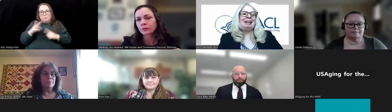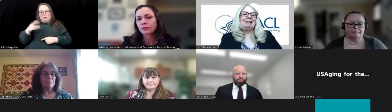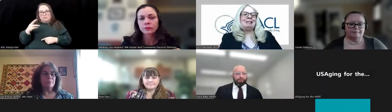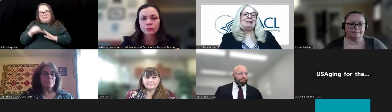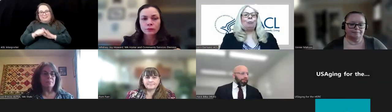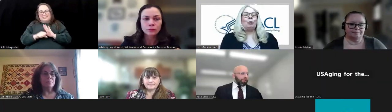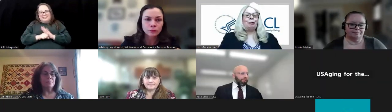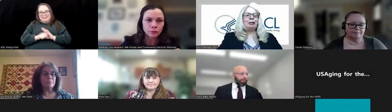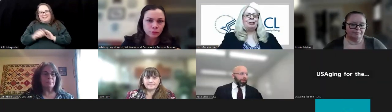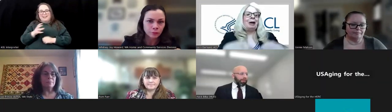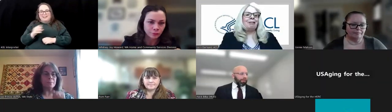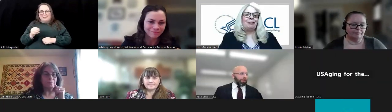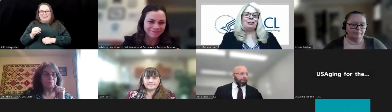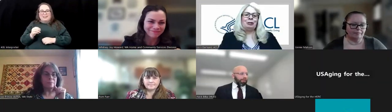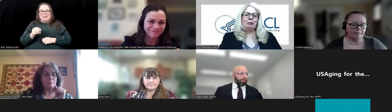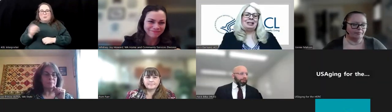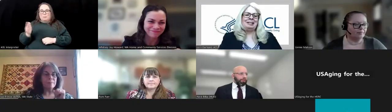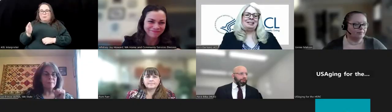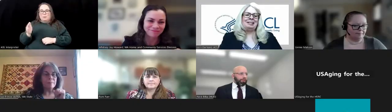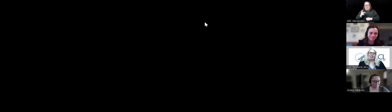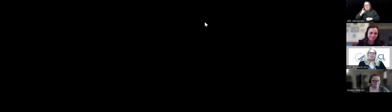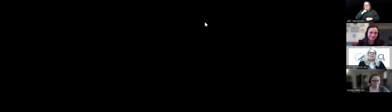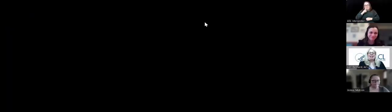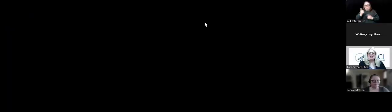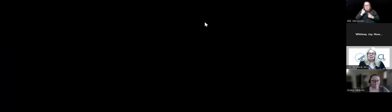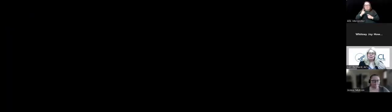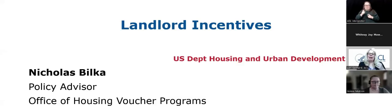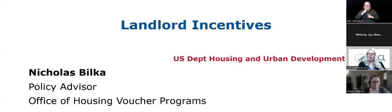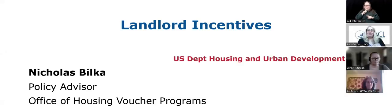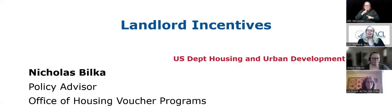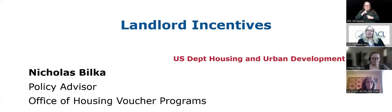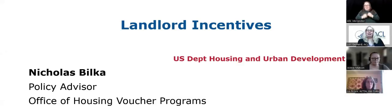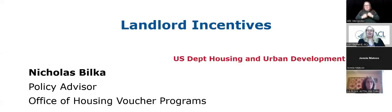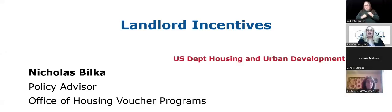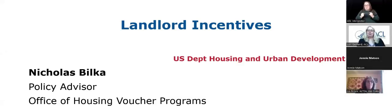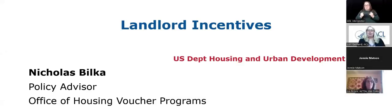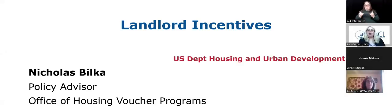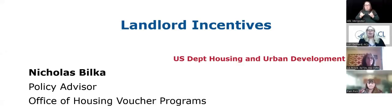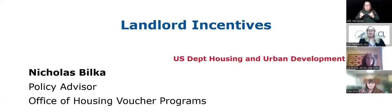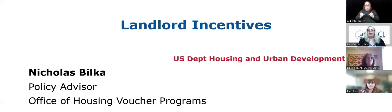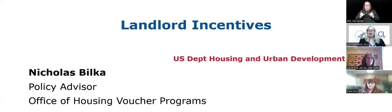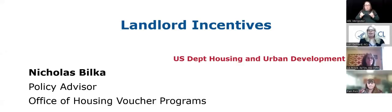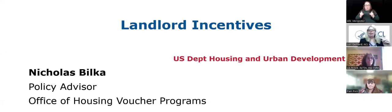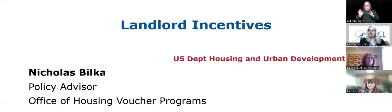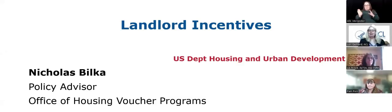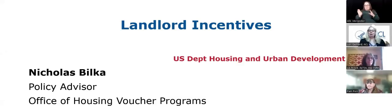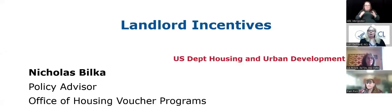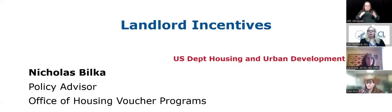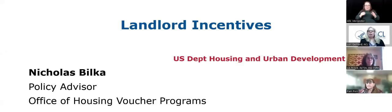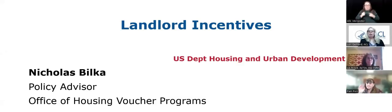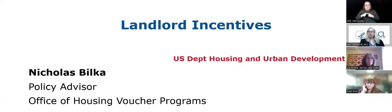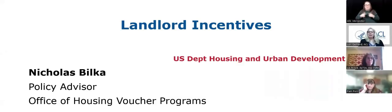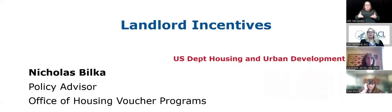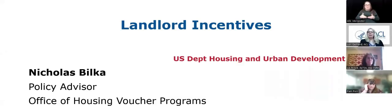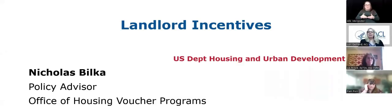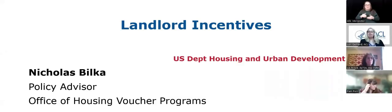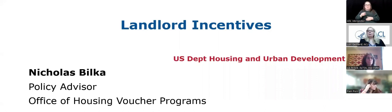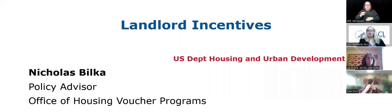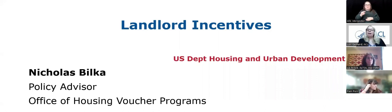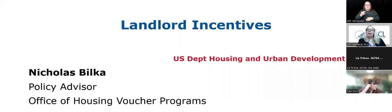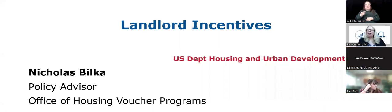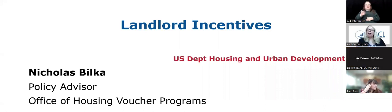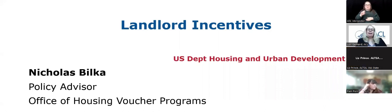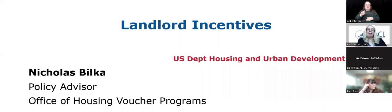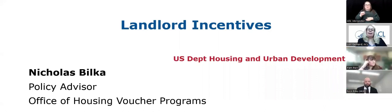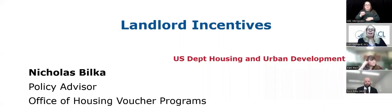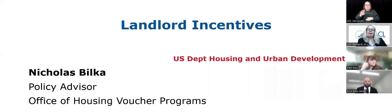State. And we'll bring you back for the Q&A session. So now we're going to shift gears a little bit. I'd like to introduce Mr. Nicholas